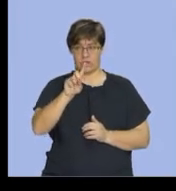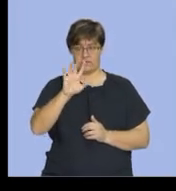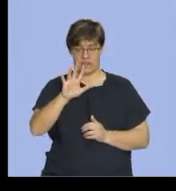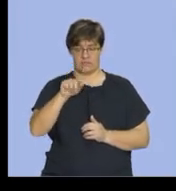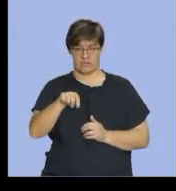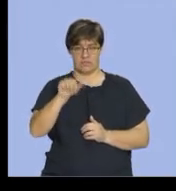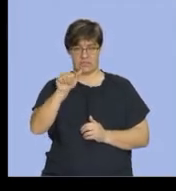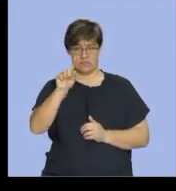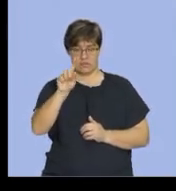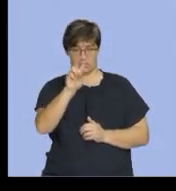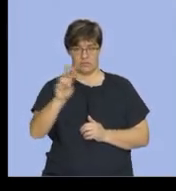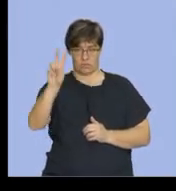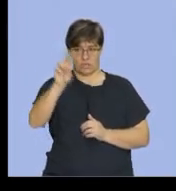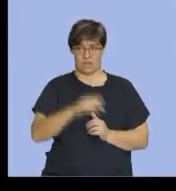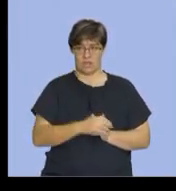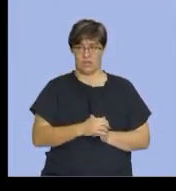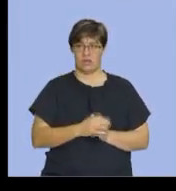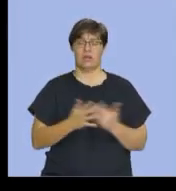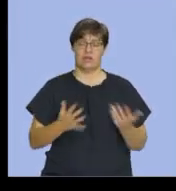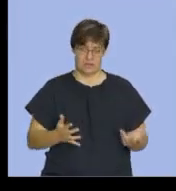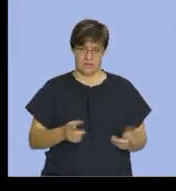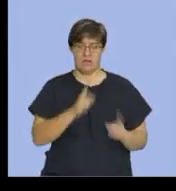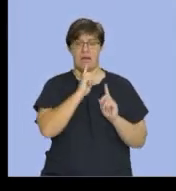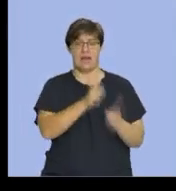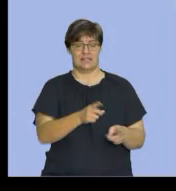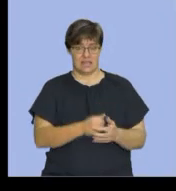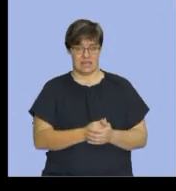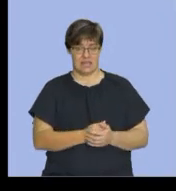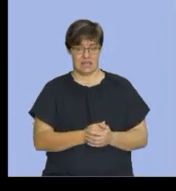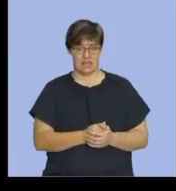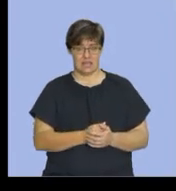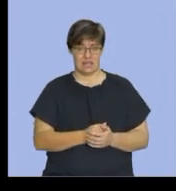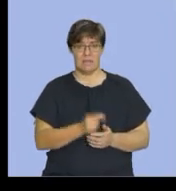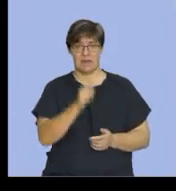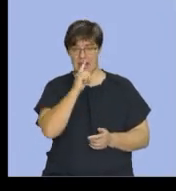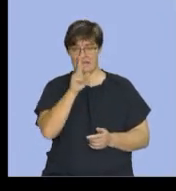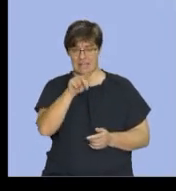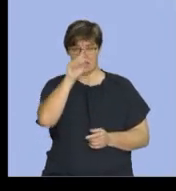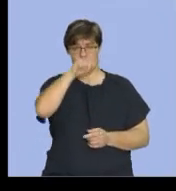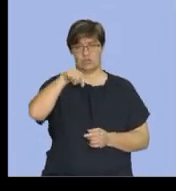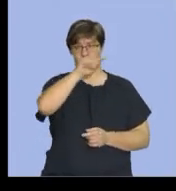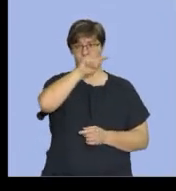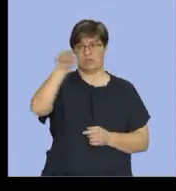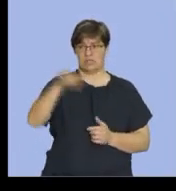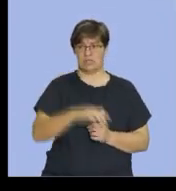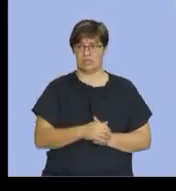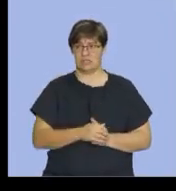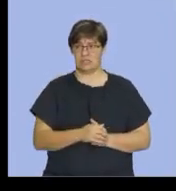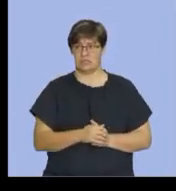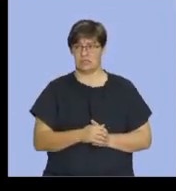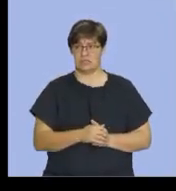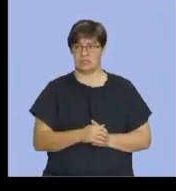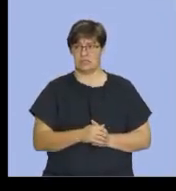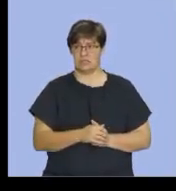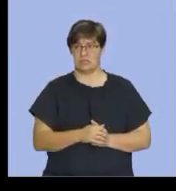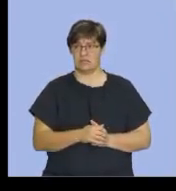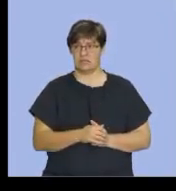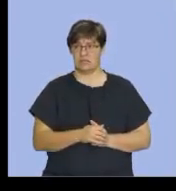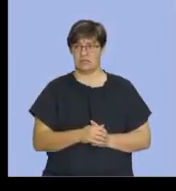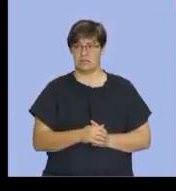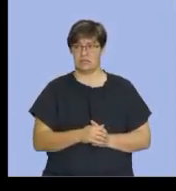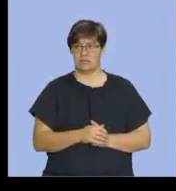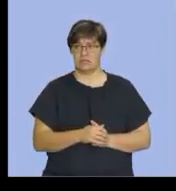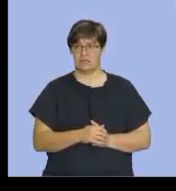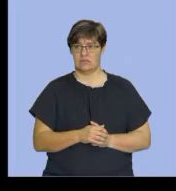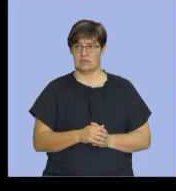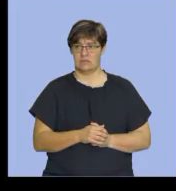215.61 squared. We have an answer, but I need to square root it. So I'm going to square root